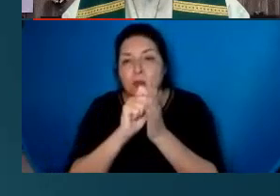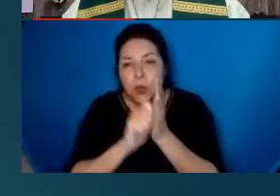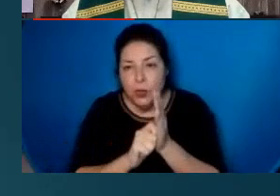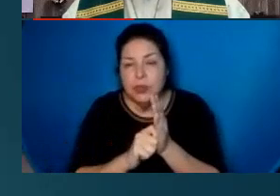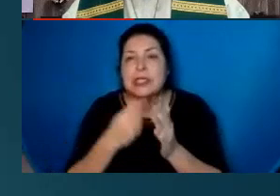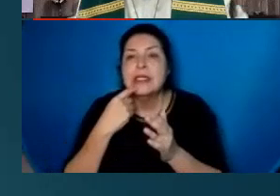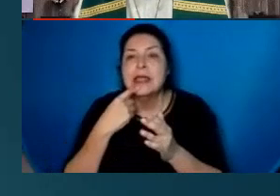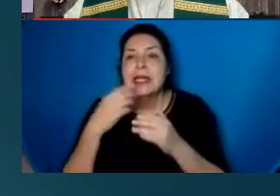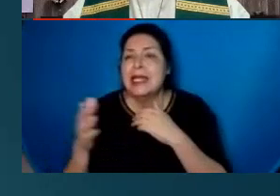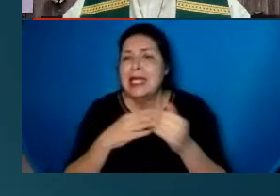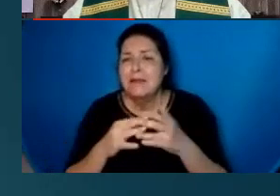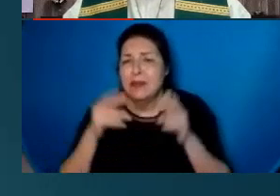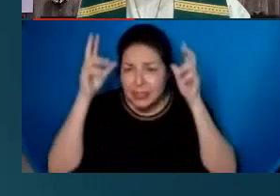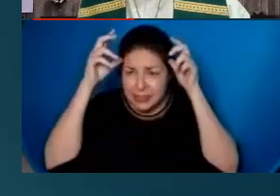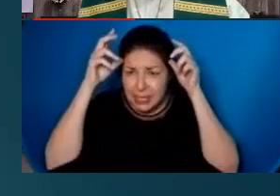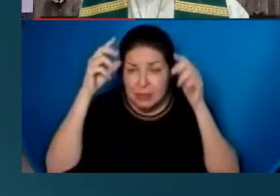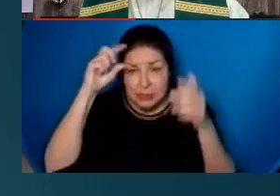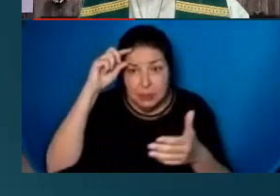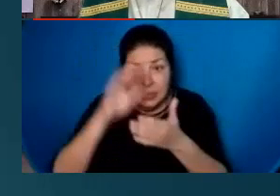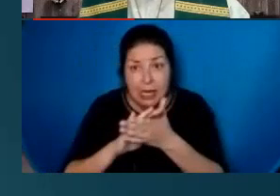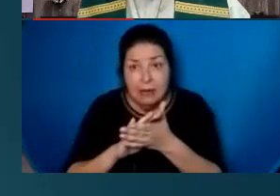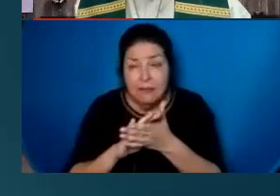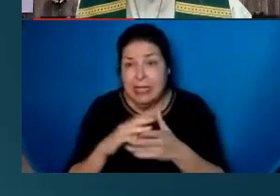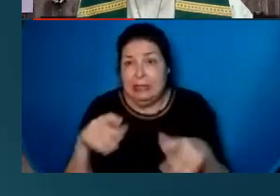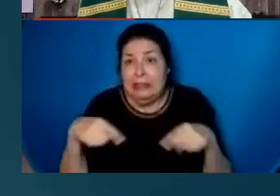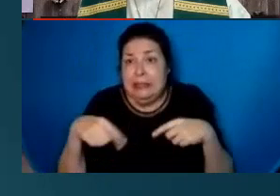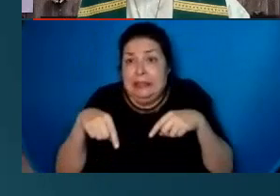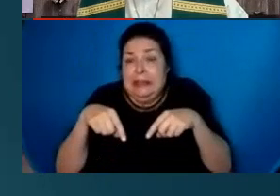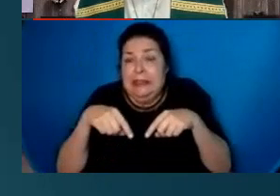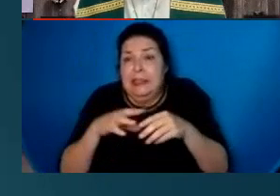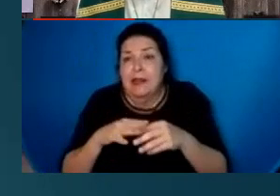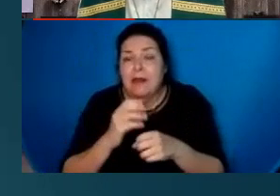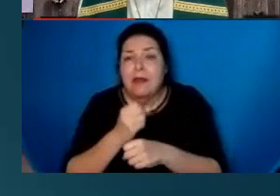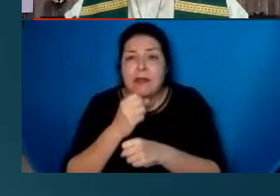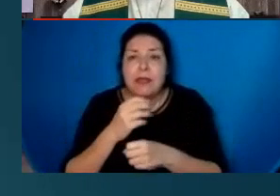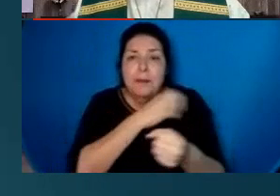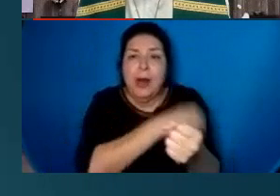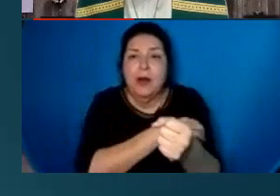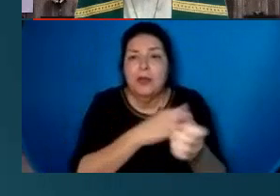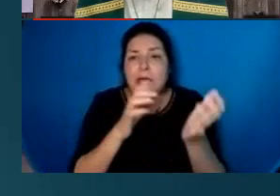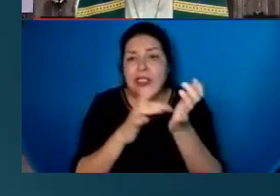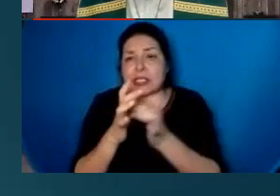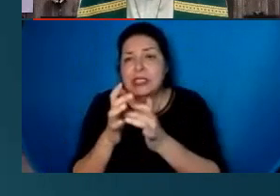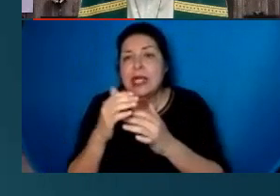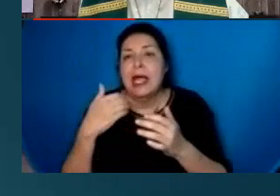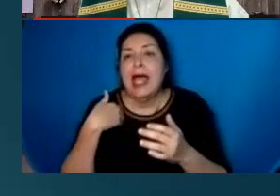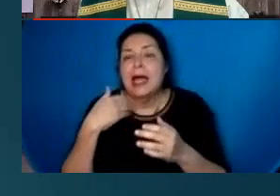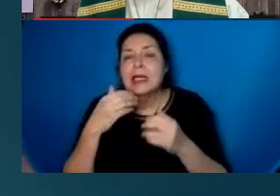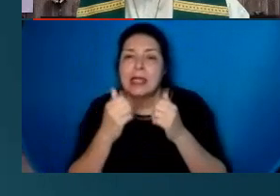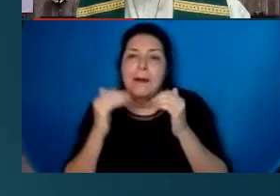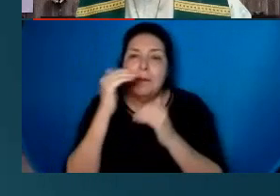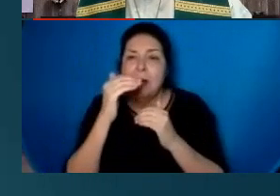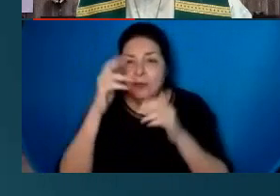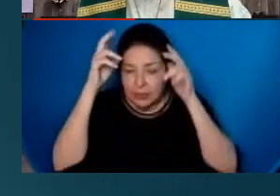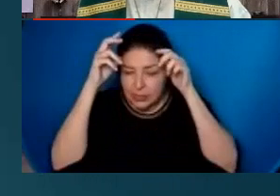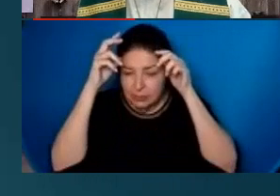believe and shudder." The power of Jesus over demons is pure gospel. The most powerful demon can